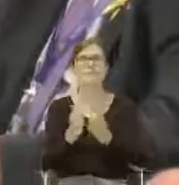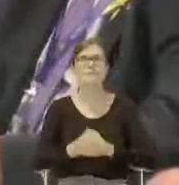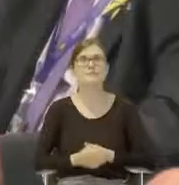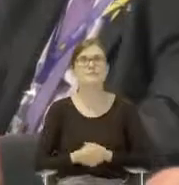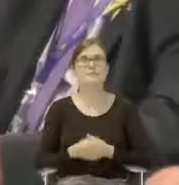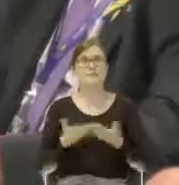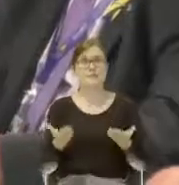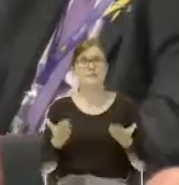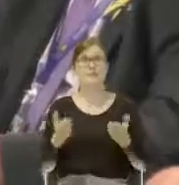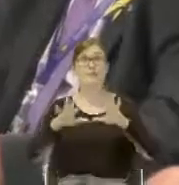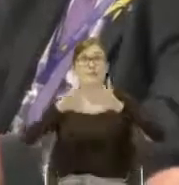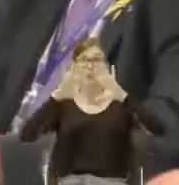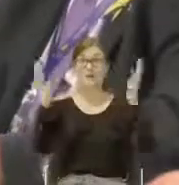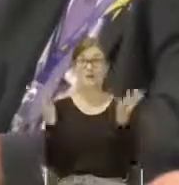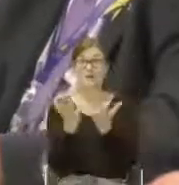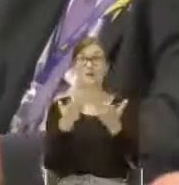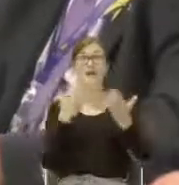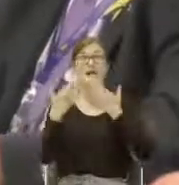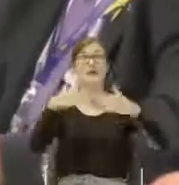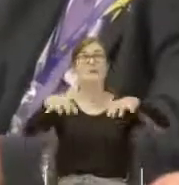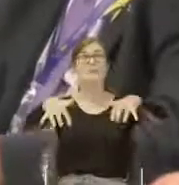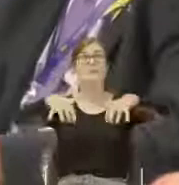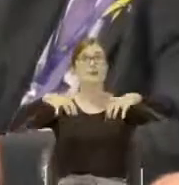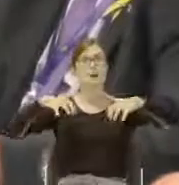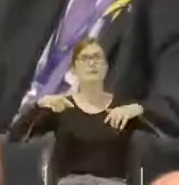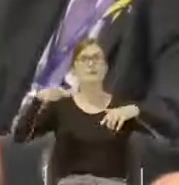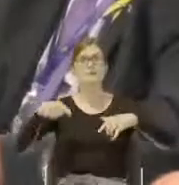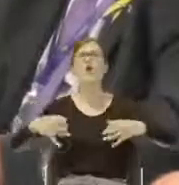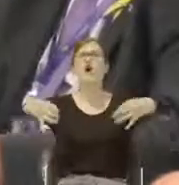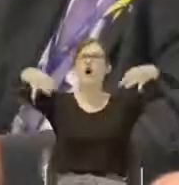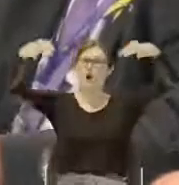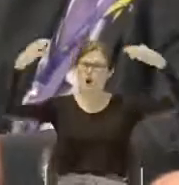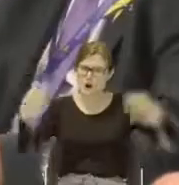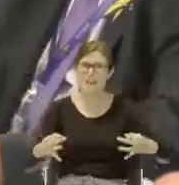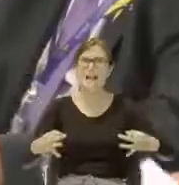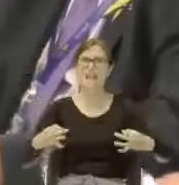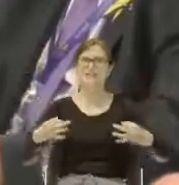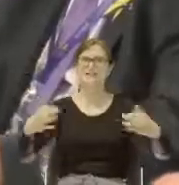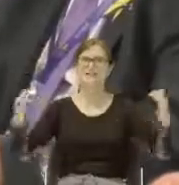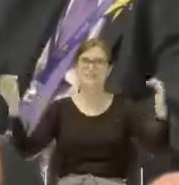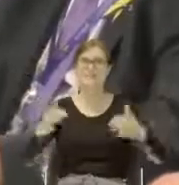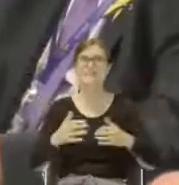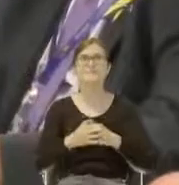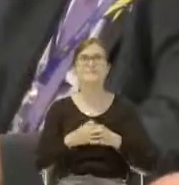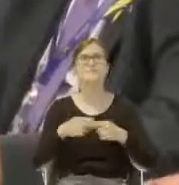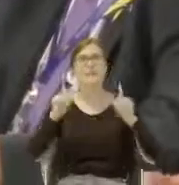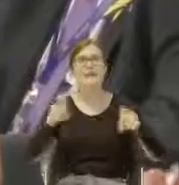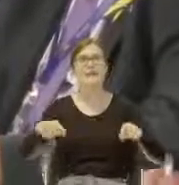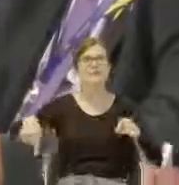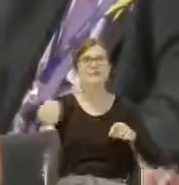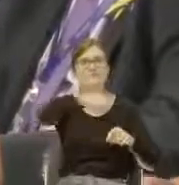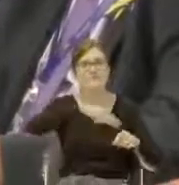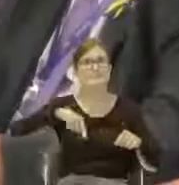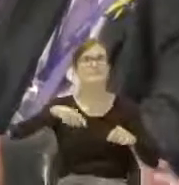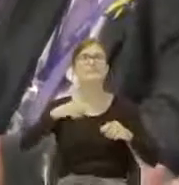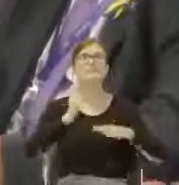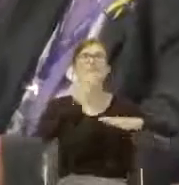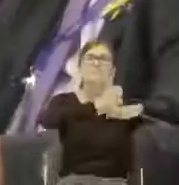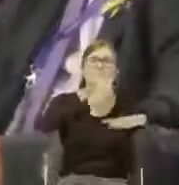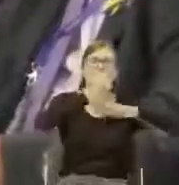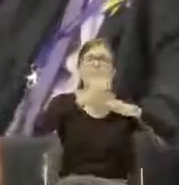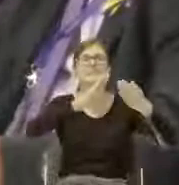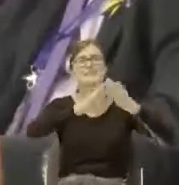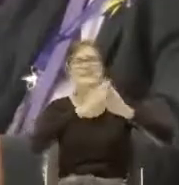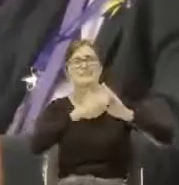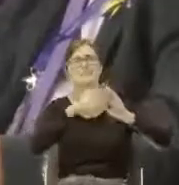regional governments to review the implementation of the new urban agenda. Its convening presents us with an opportunity actually